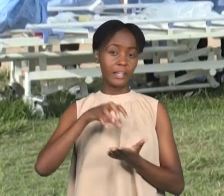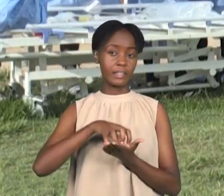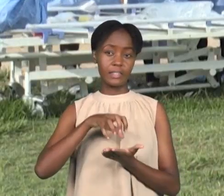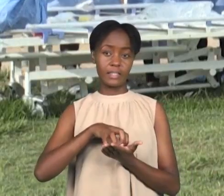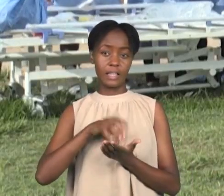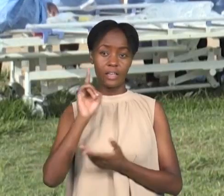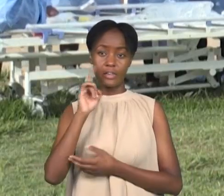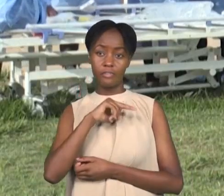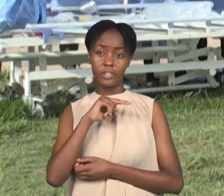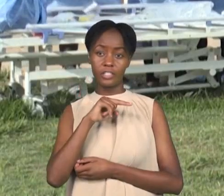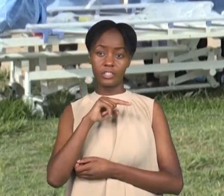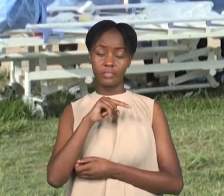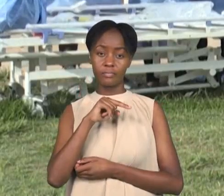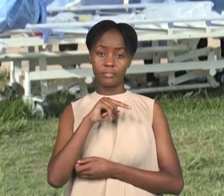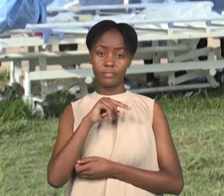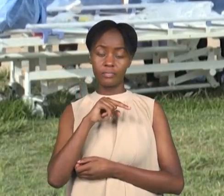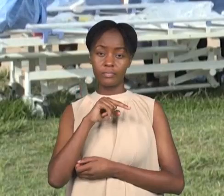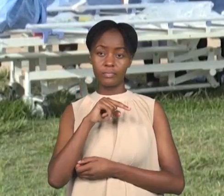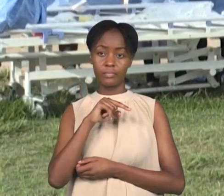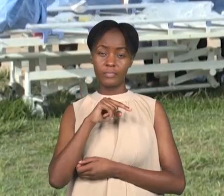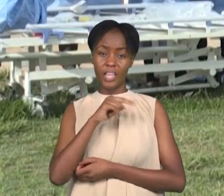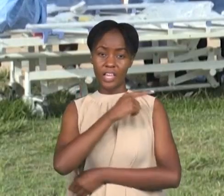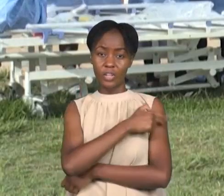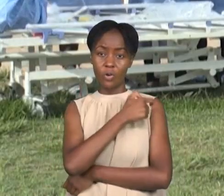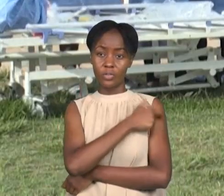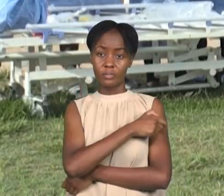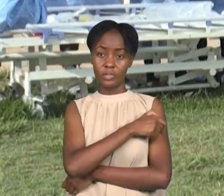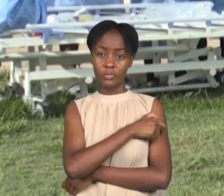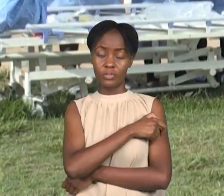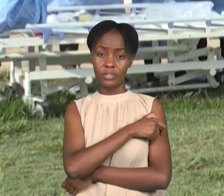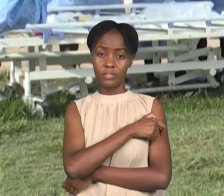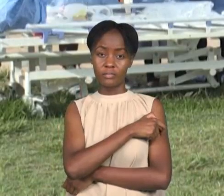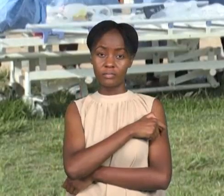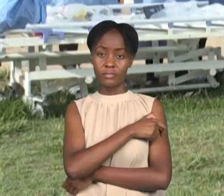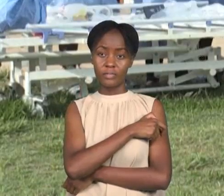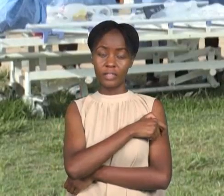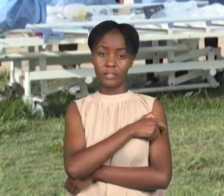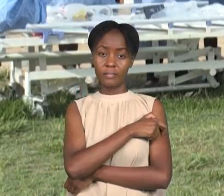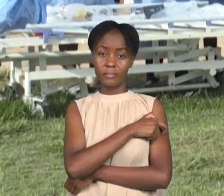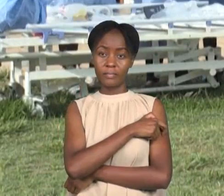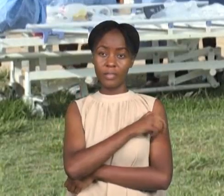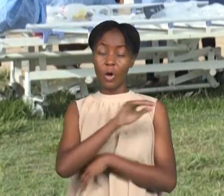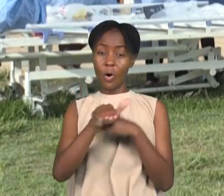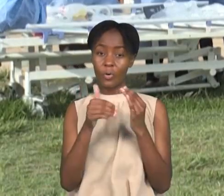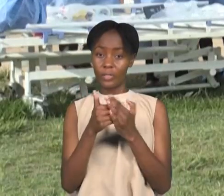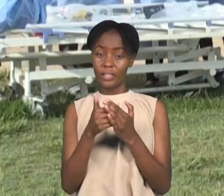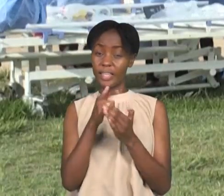in the wards as well as in our clinics. It will give a relief to the